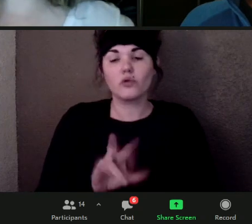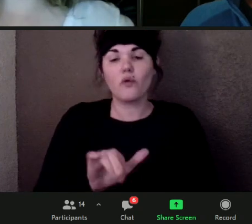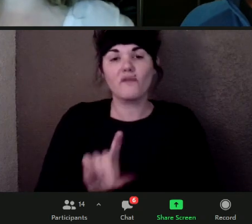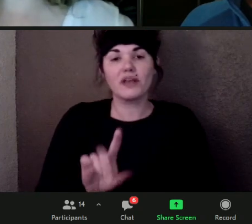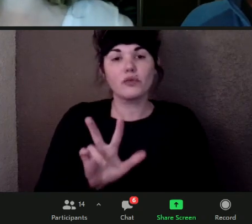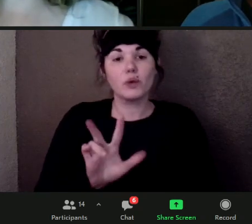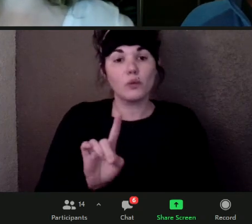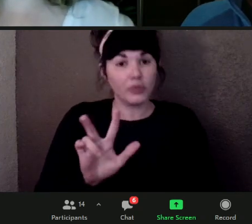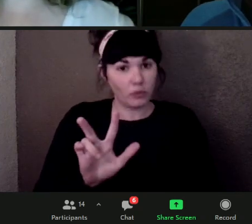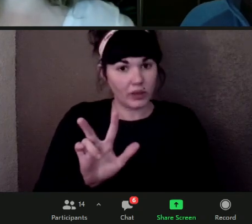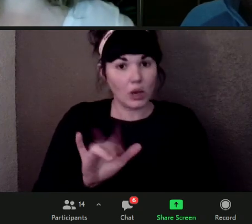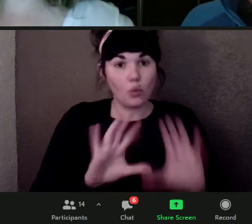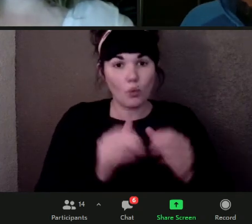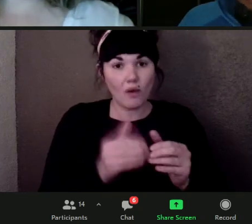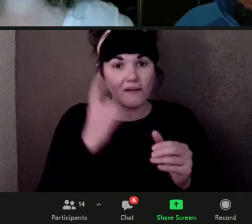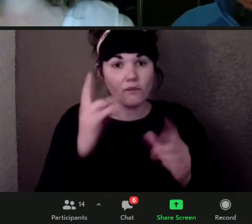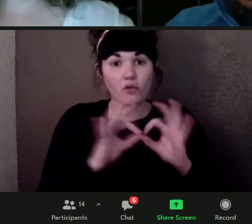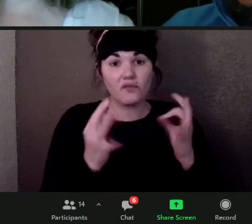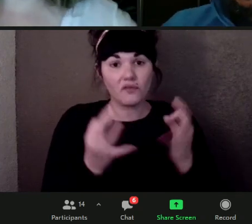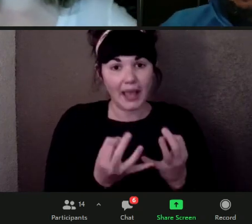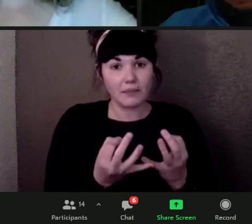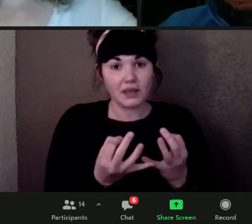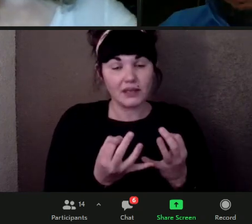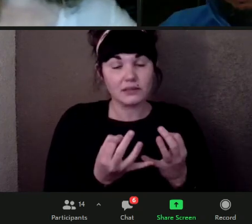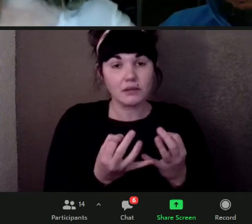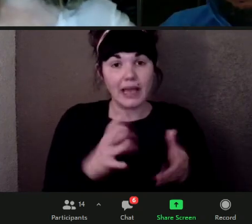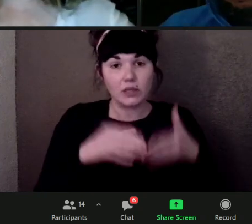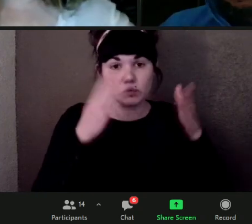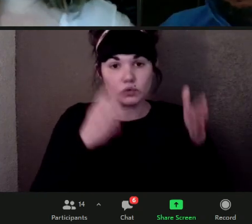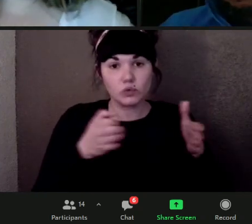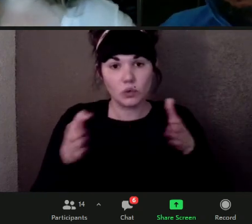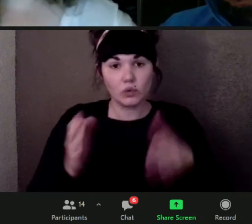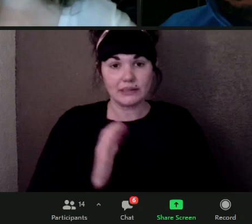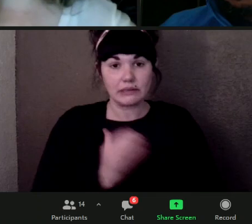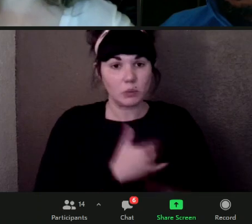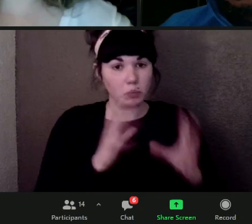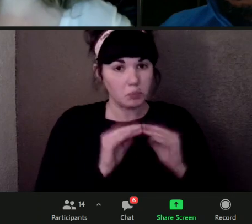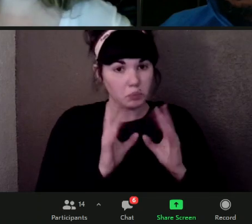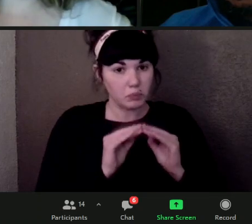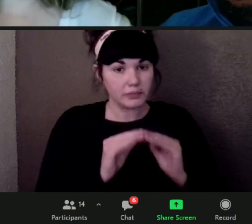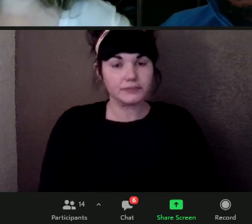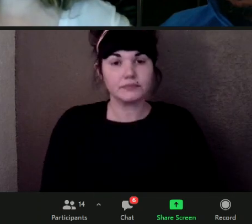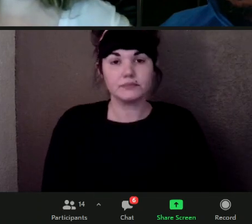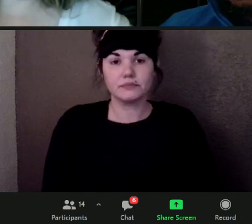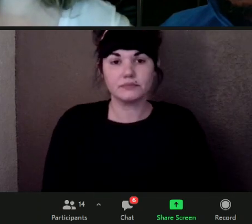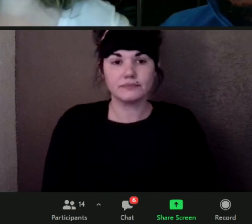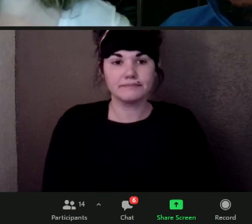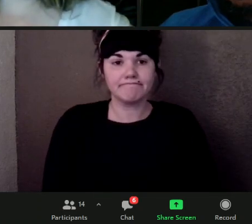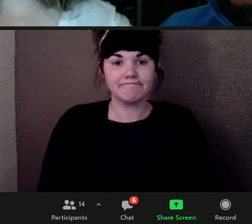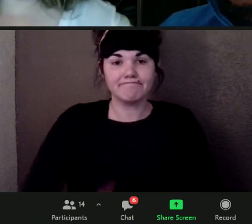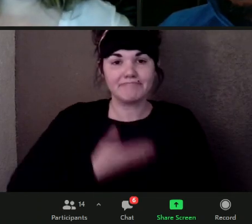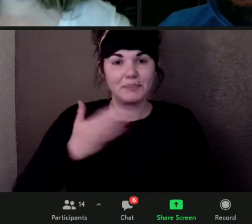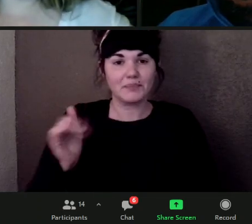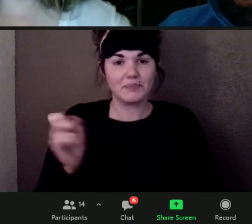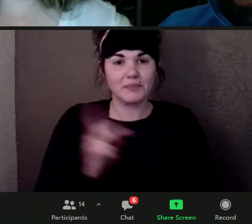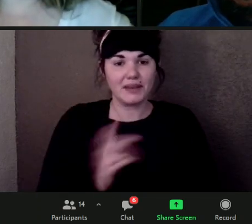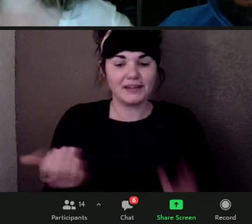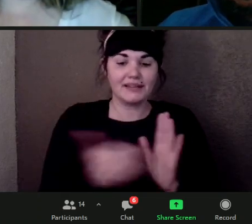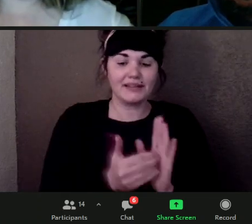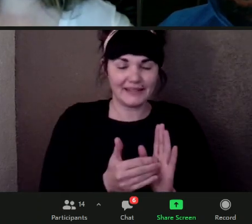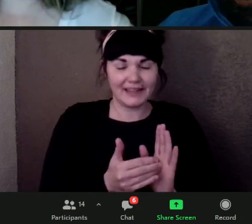for Families and Students Town Hall. Good to be back for another Thursday. I'm Christine